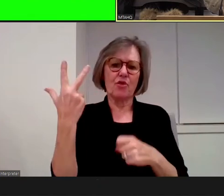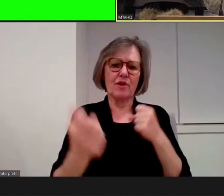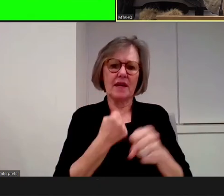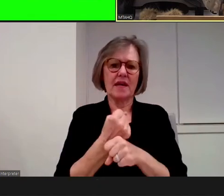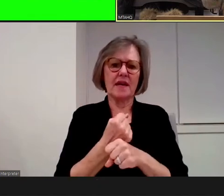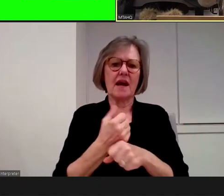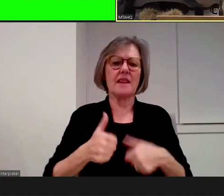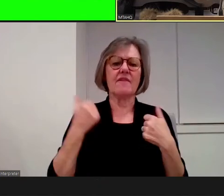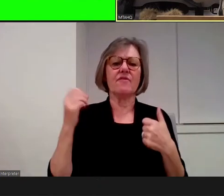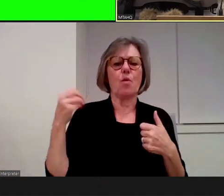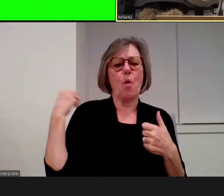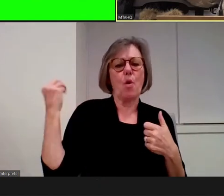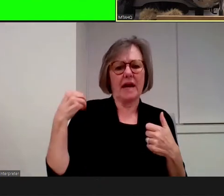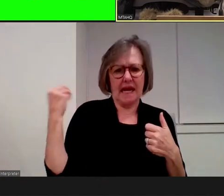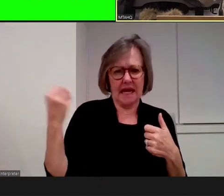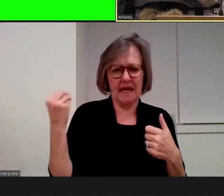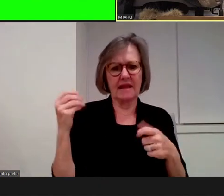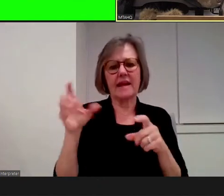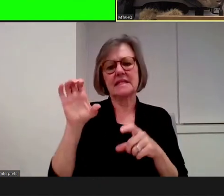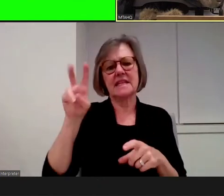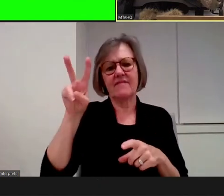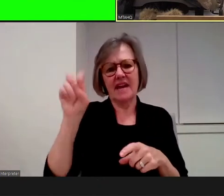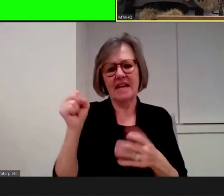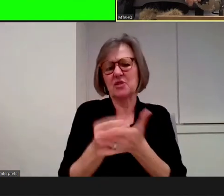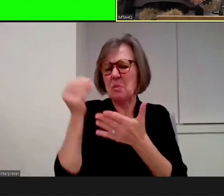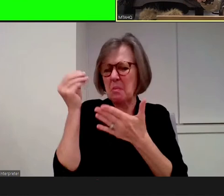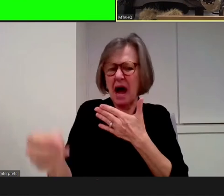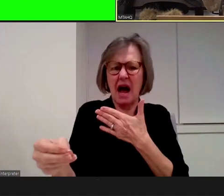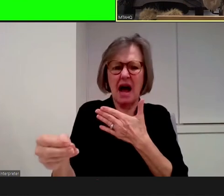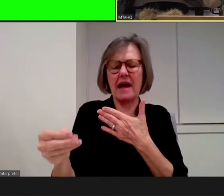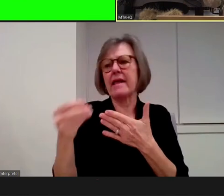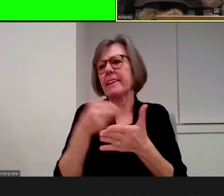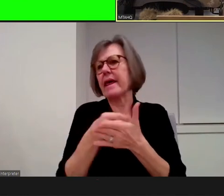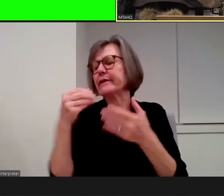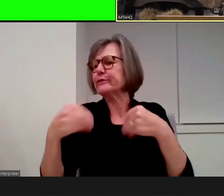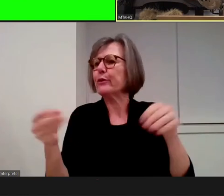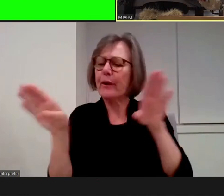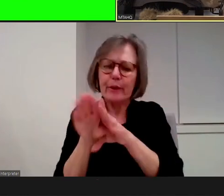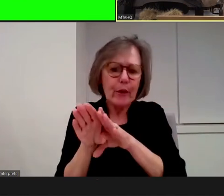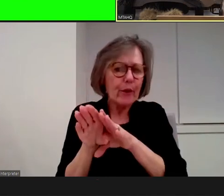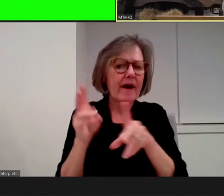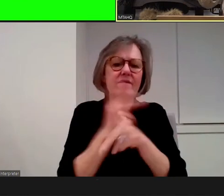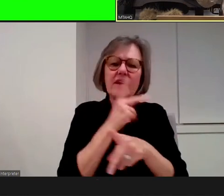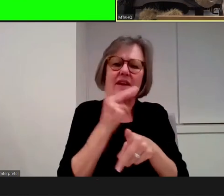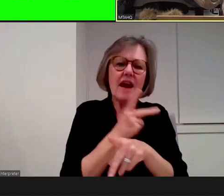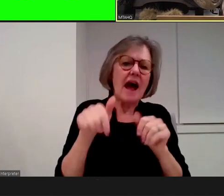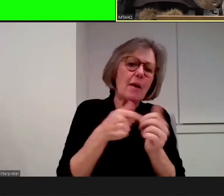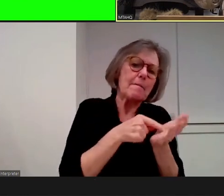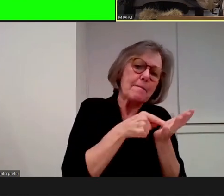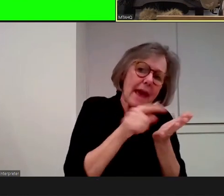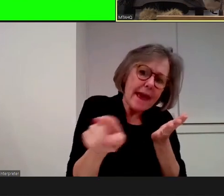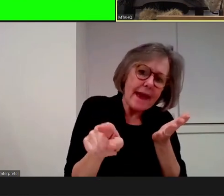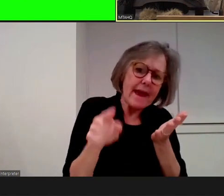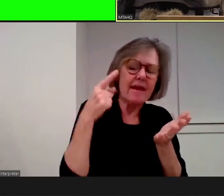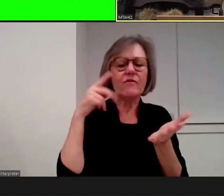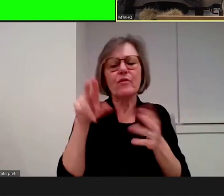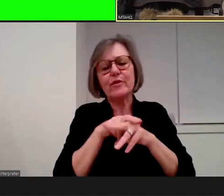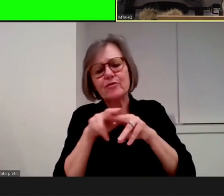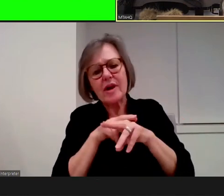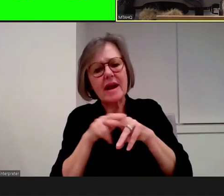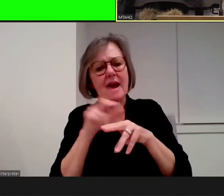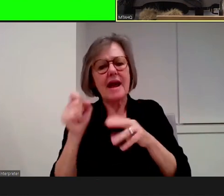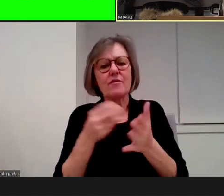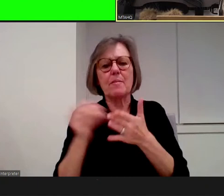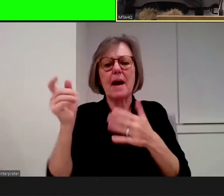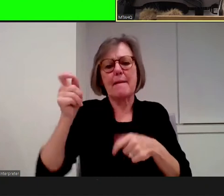Portland, Oregon. I had to go to like a CVS to buy it, and sometimes they were closed, and then I had to figure out how to like pay for the train because you just have to buy